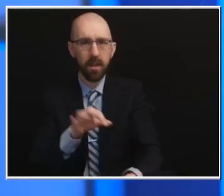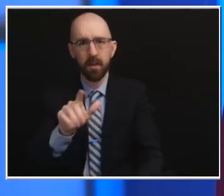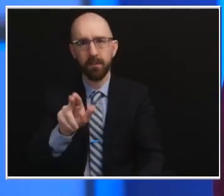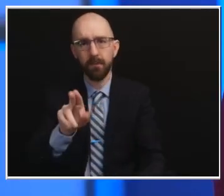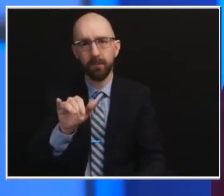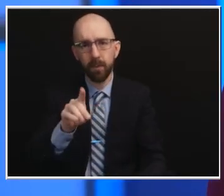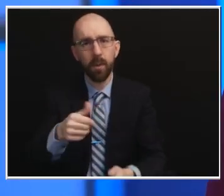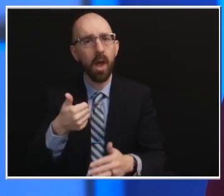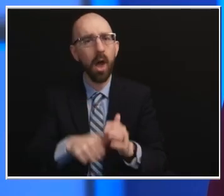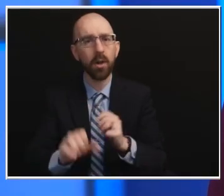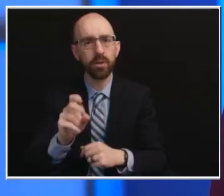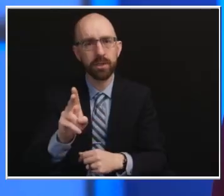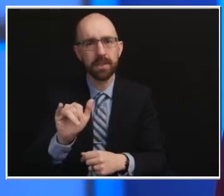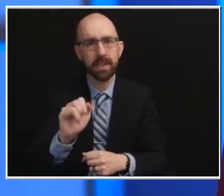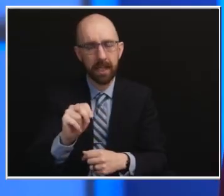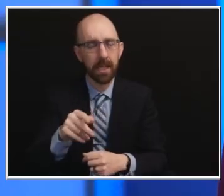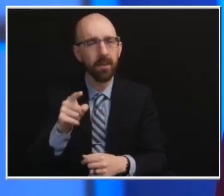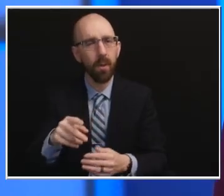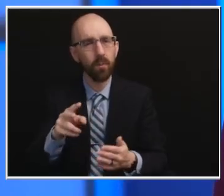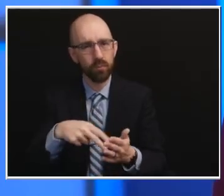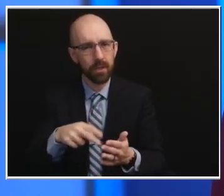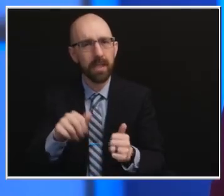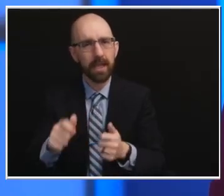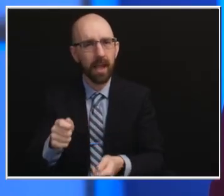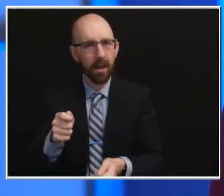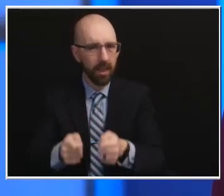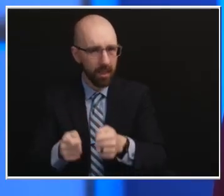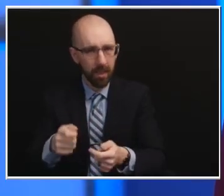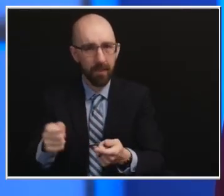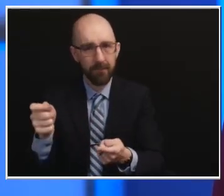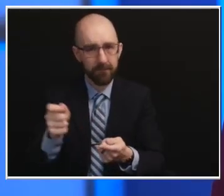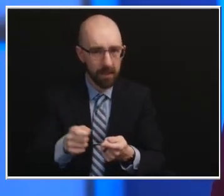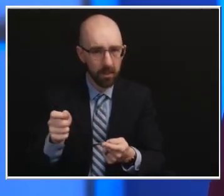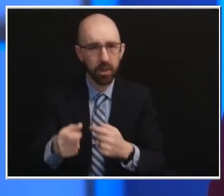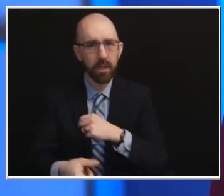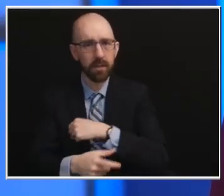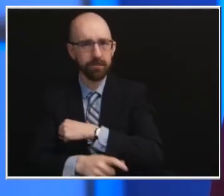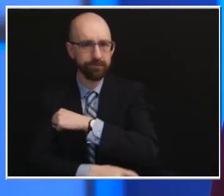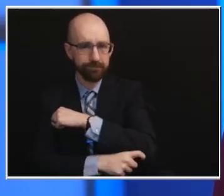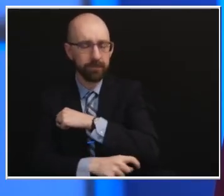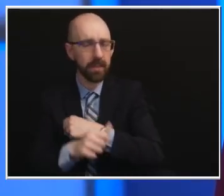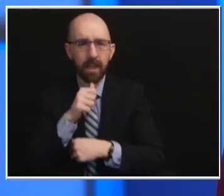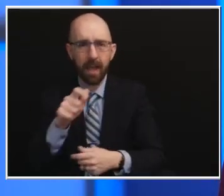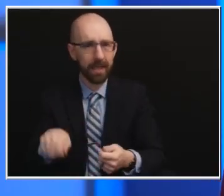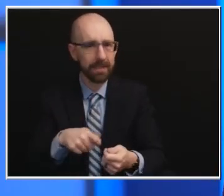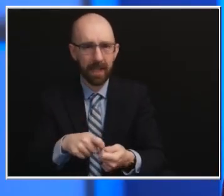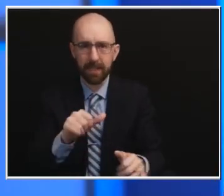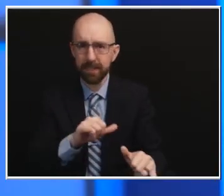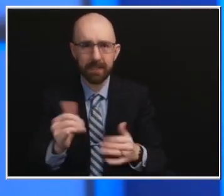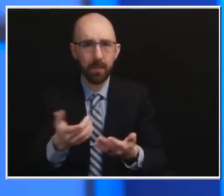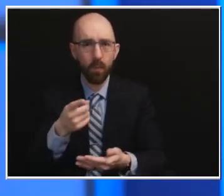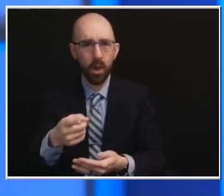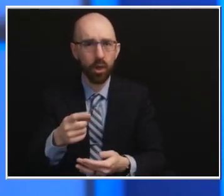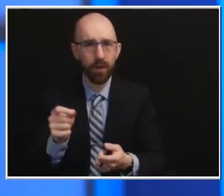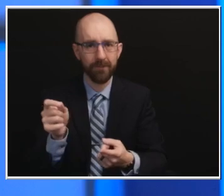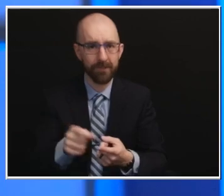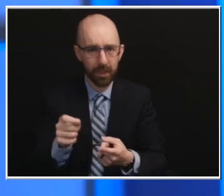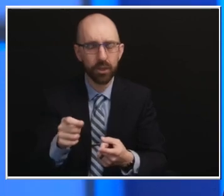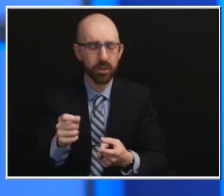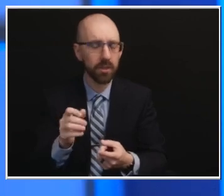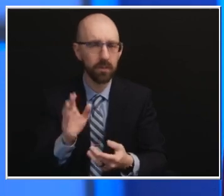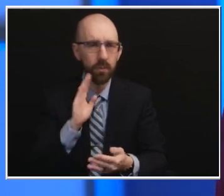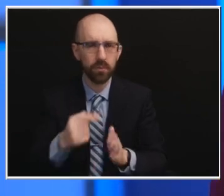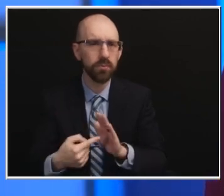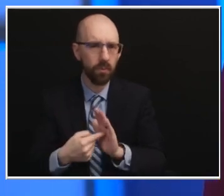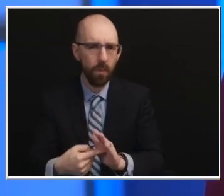skin. So those readings can vary from finger stick blood sugars. They won't be exactly the same as what your finger stick is showing,